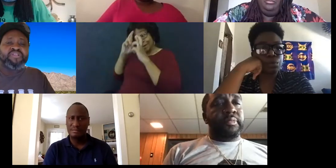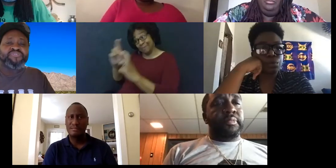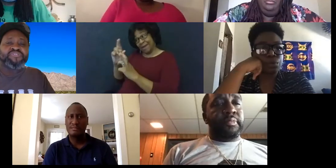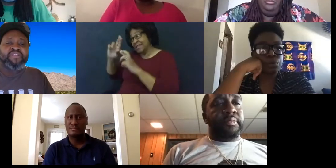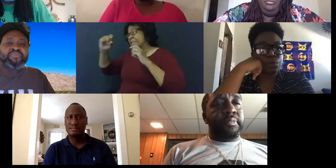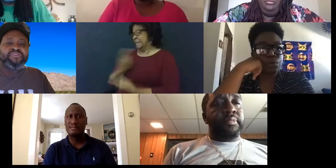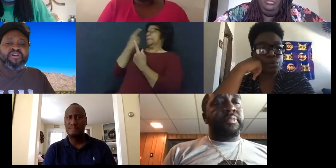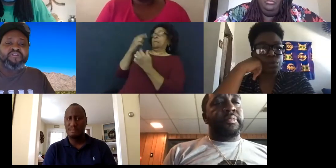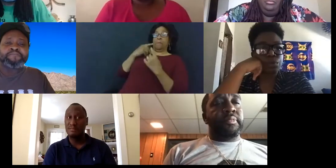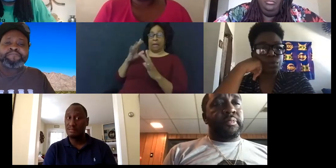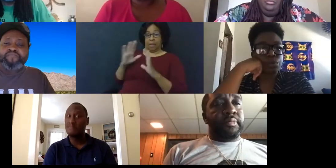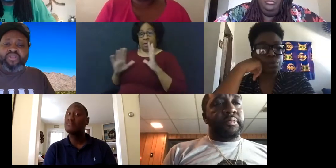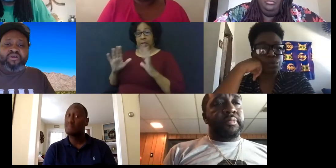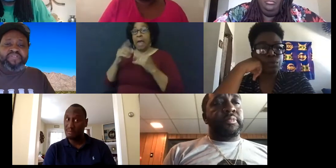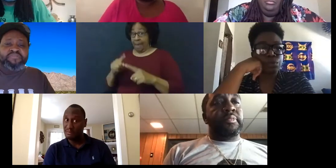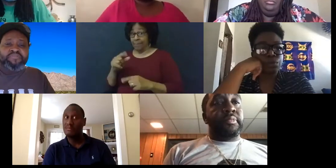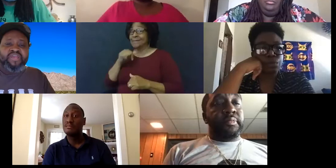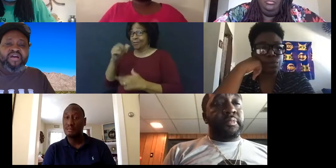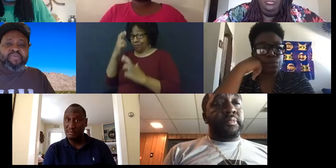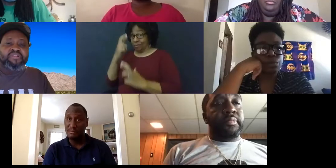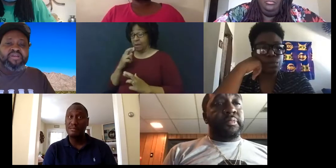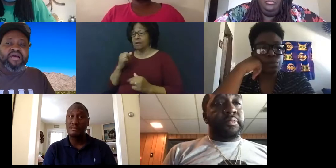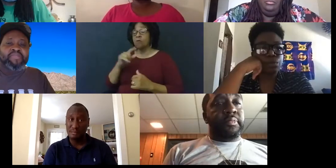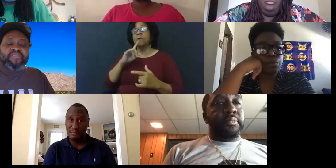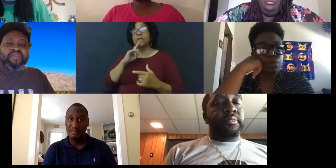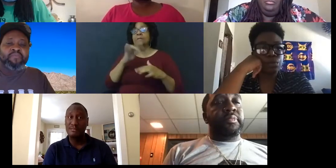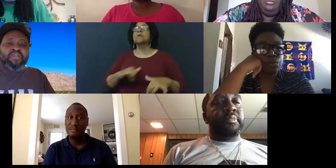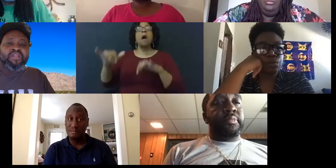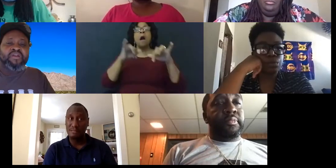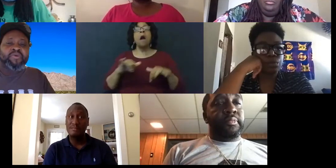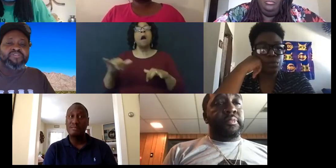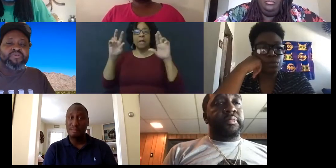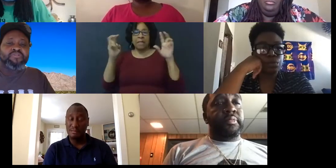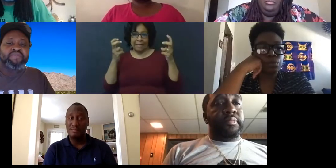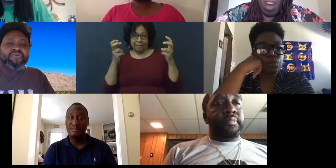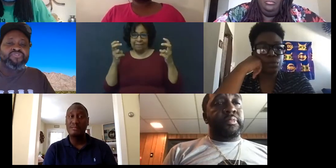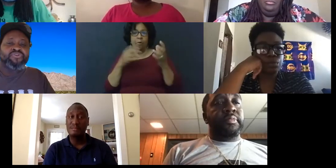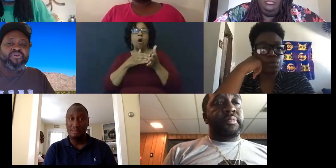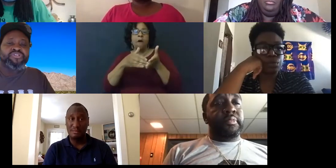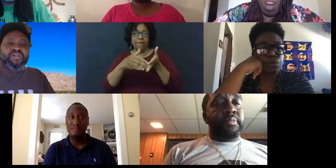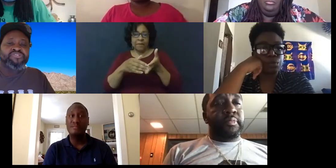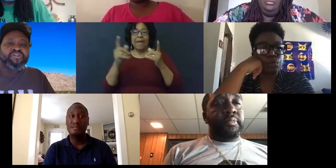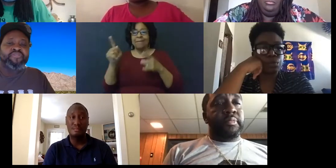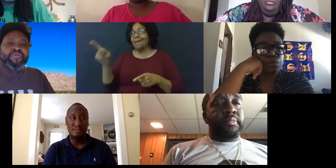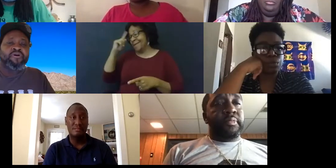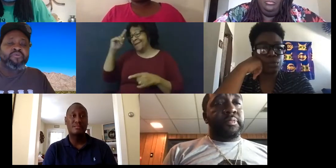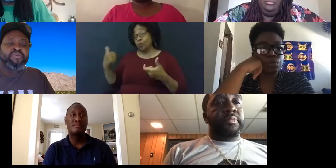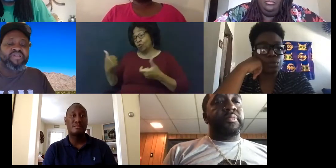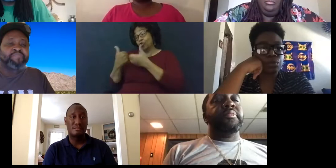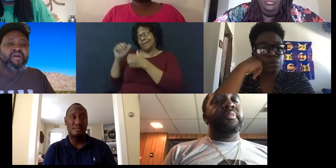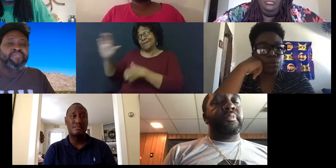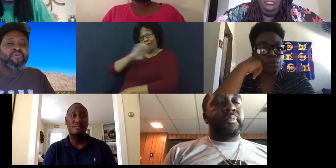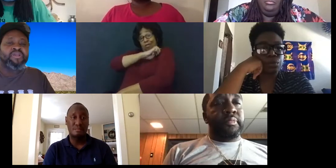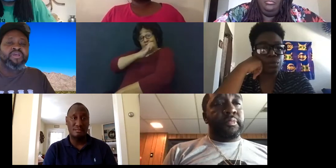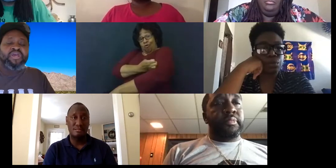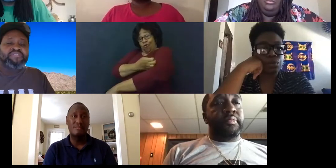given disrespect in return. This seems to be a common theme in a lot of ways when they feel as though you're challenging their authority, when it's not